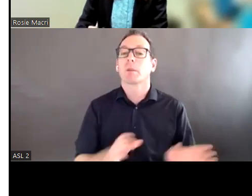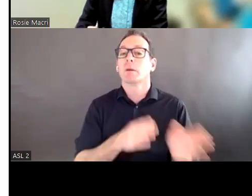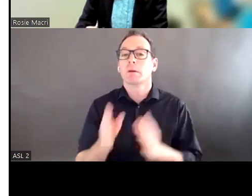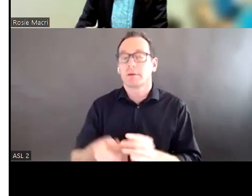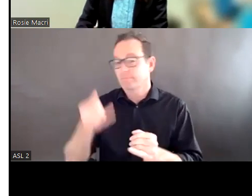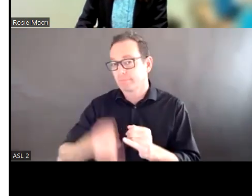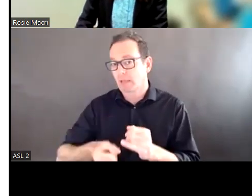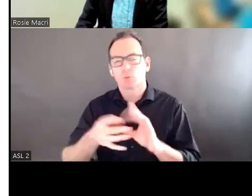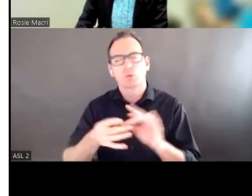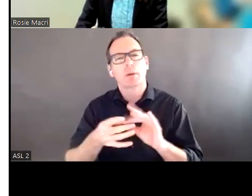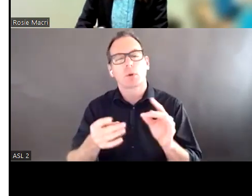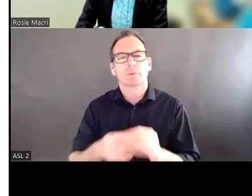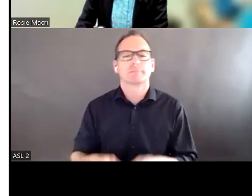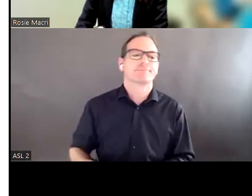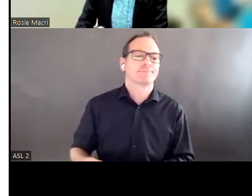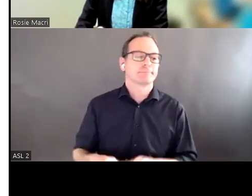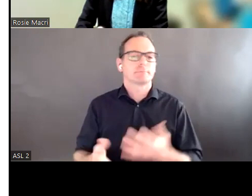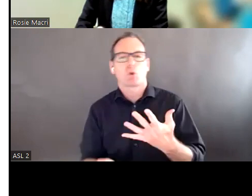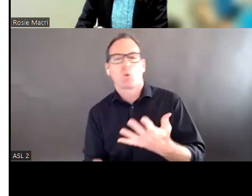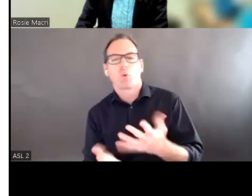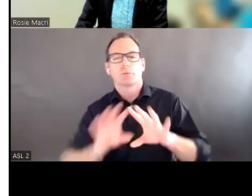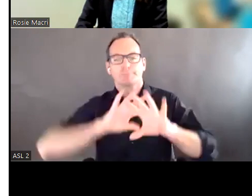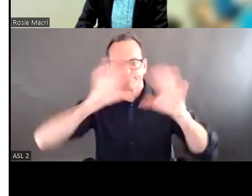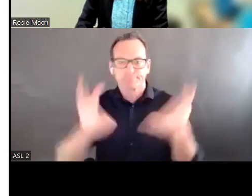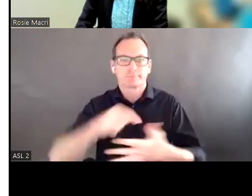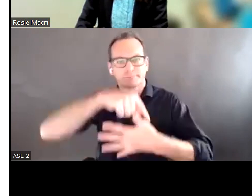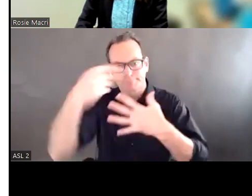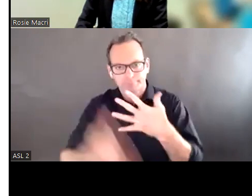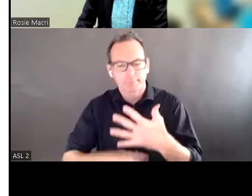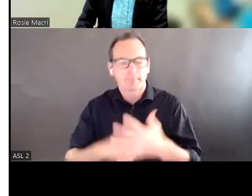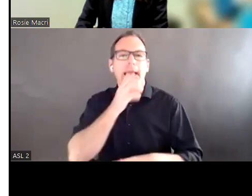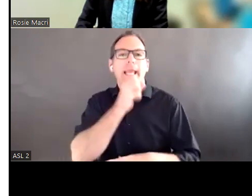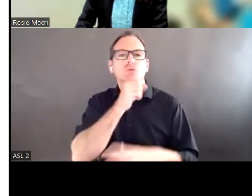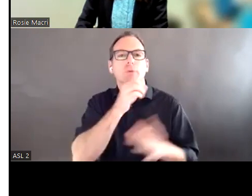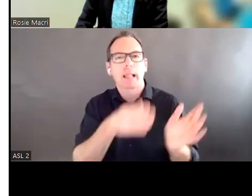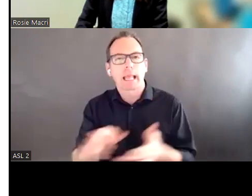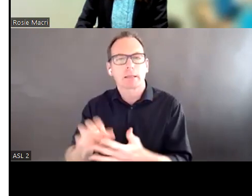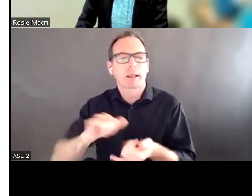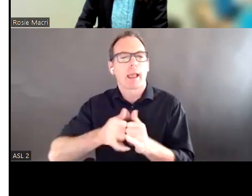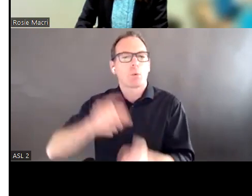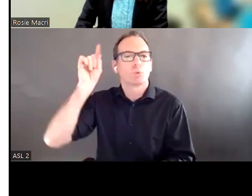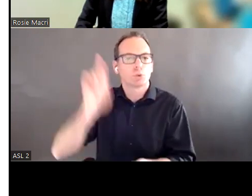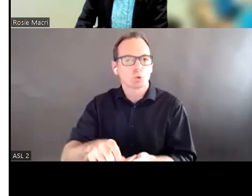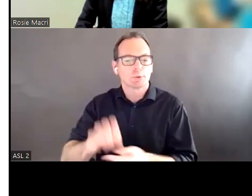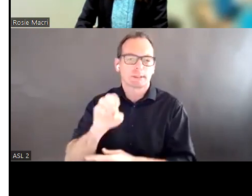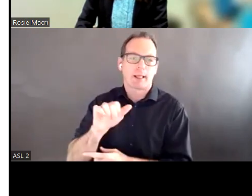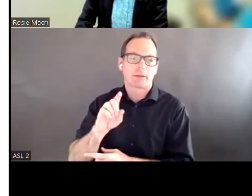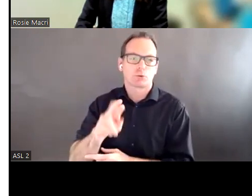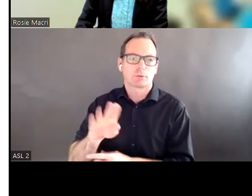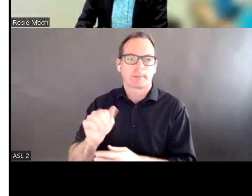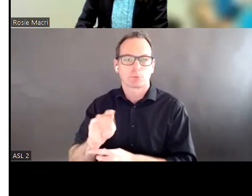upstream approach to work toward mitigating instances of elder abuse as well.